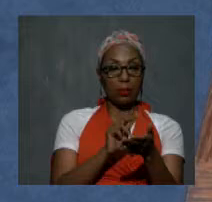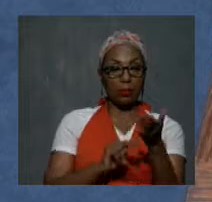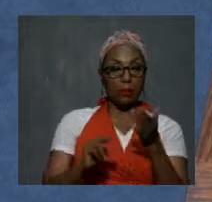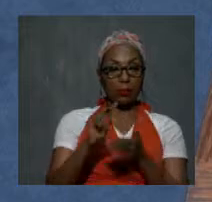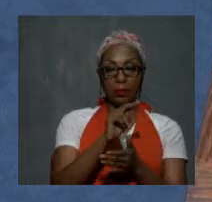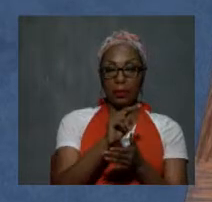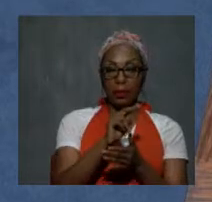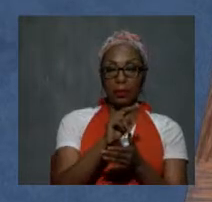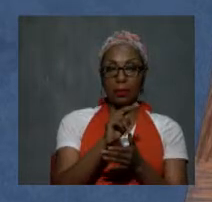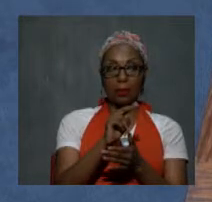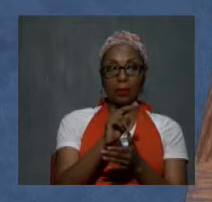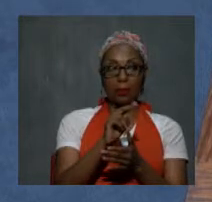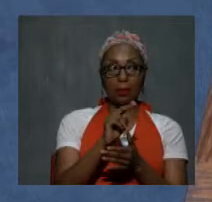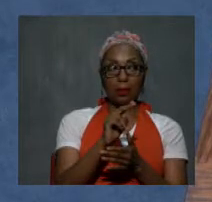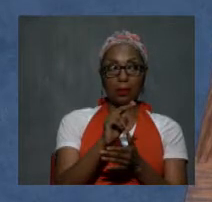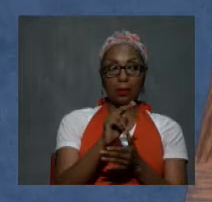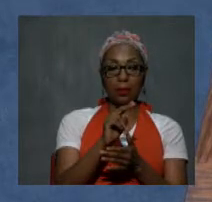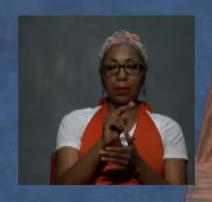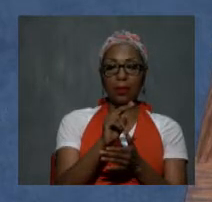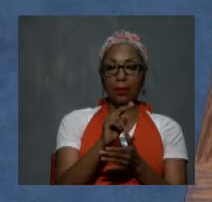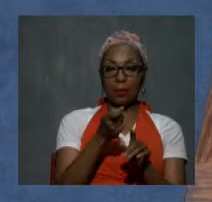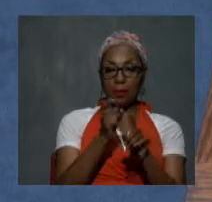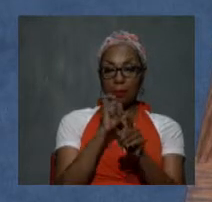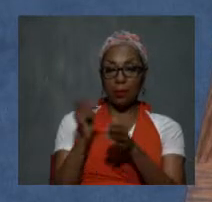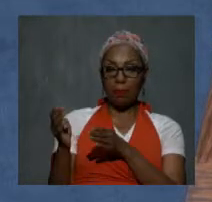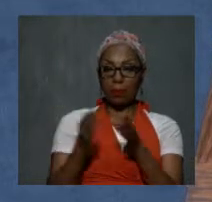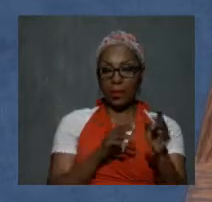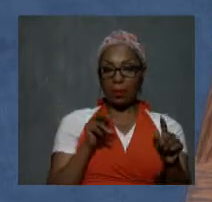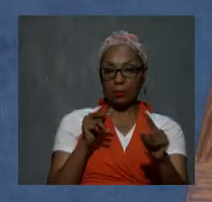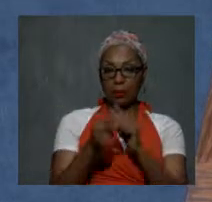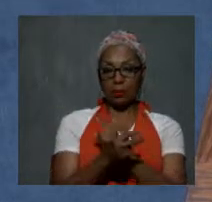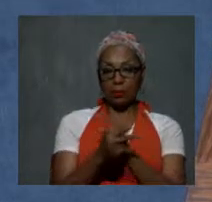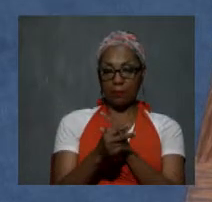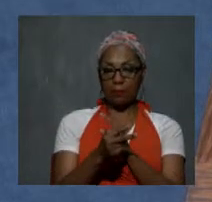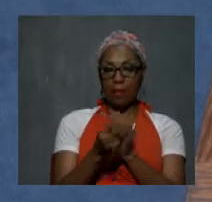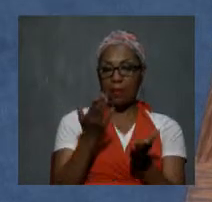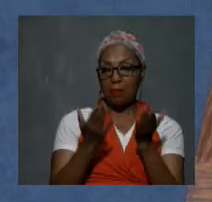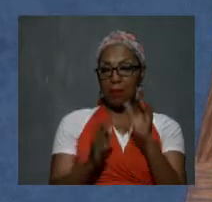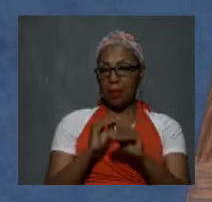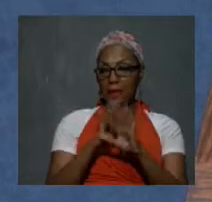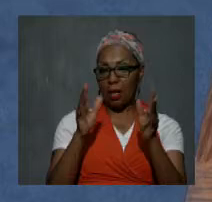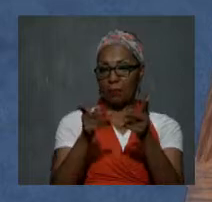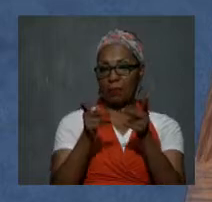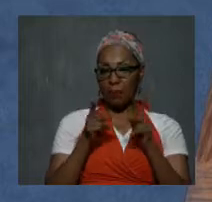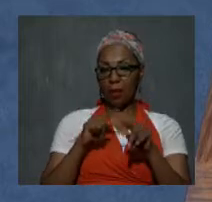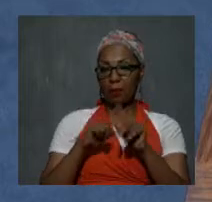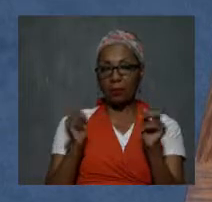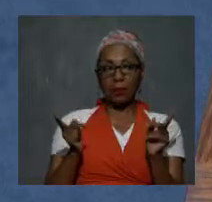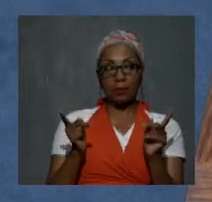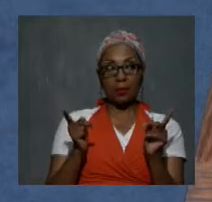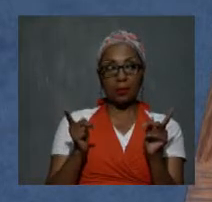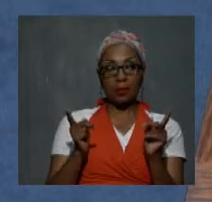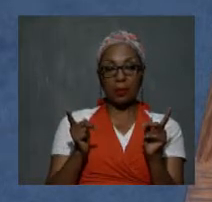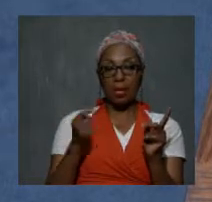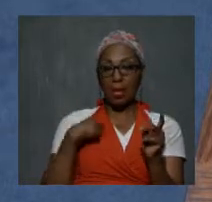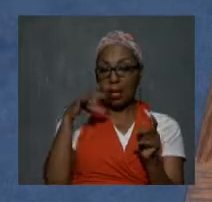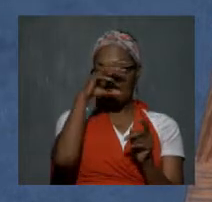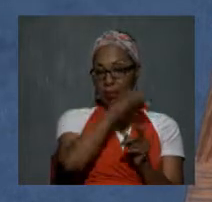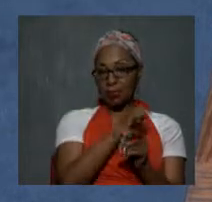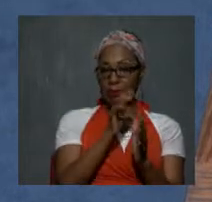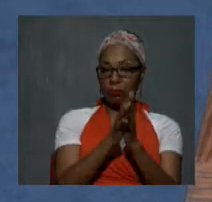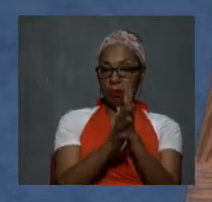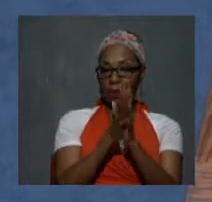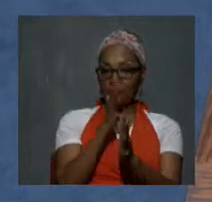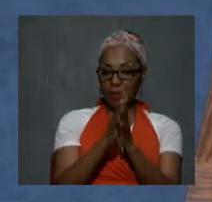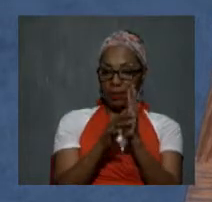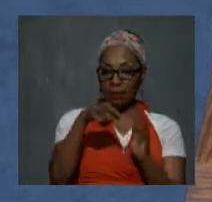University would be just from a planning perspective, maybe an obvious spot. But I guess